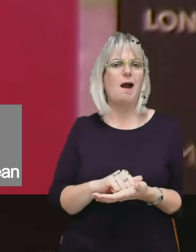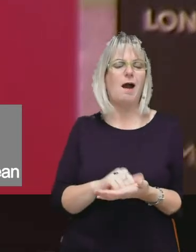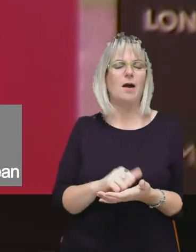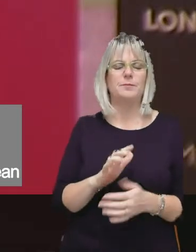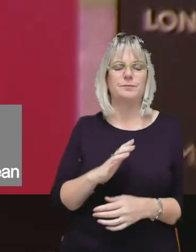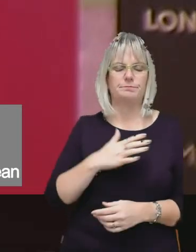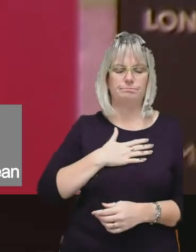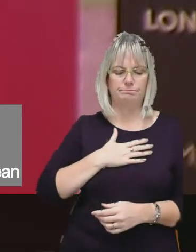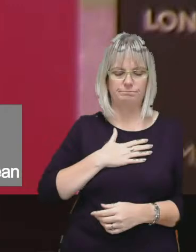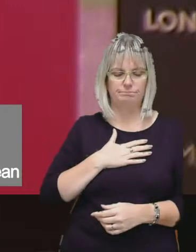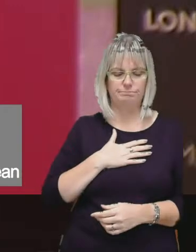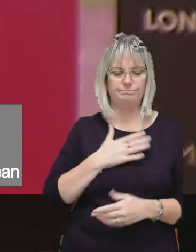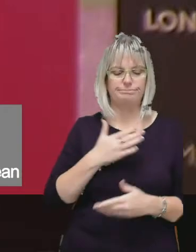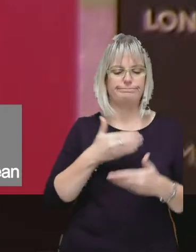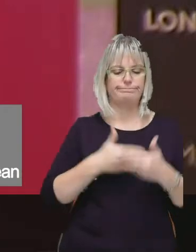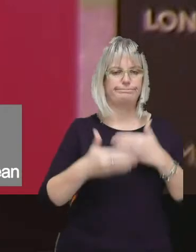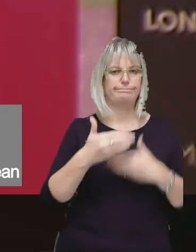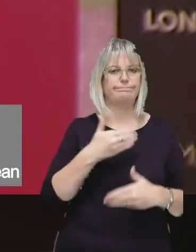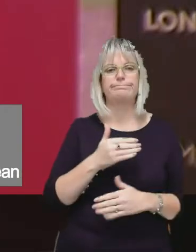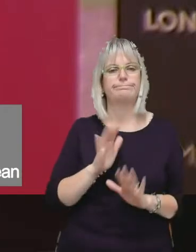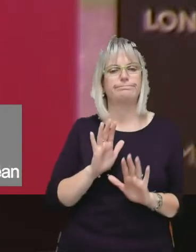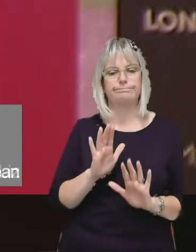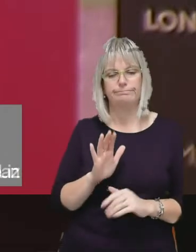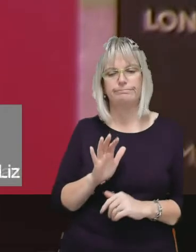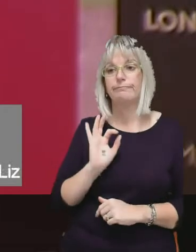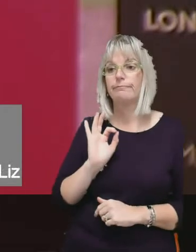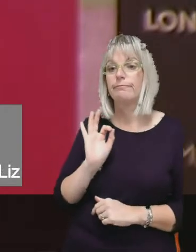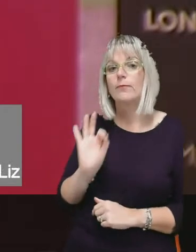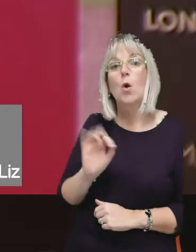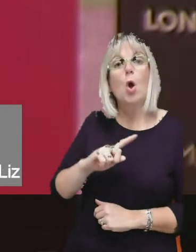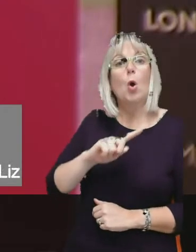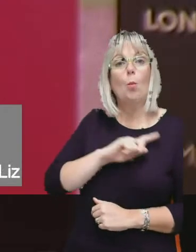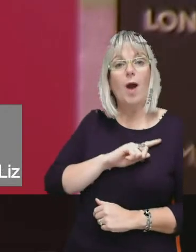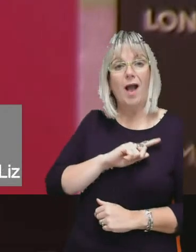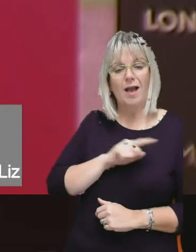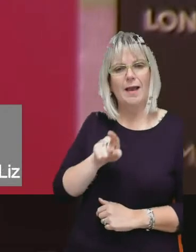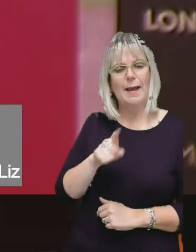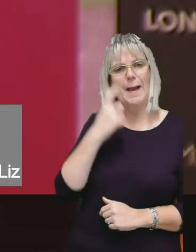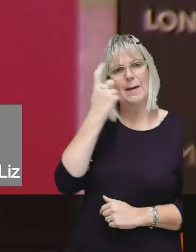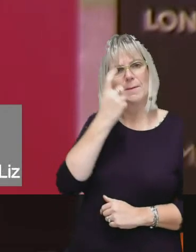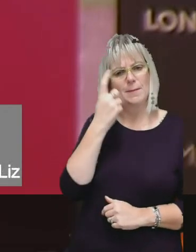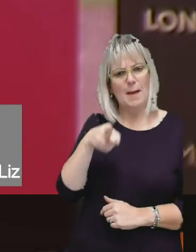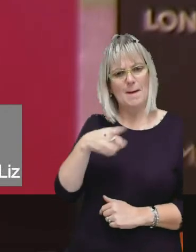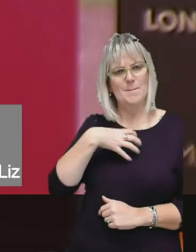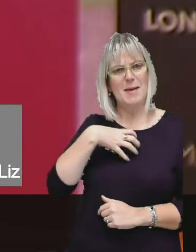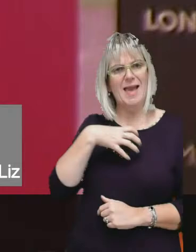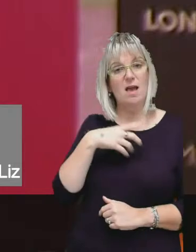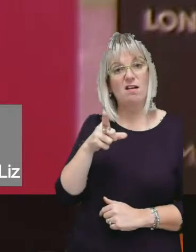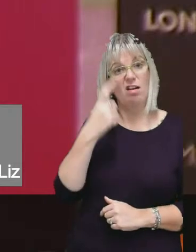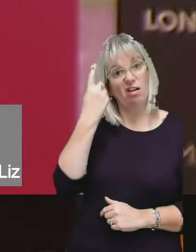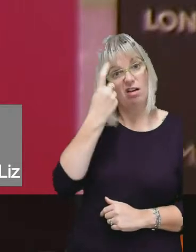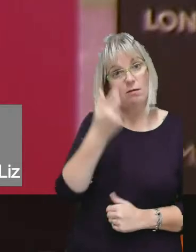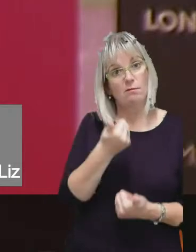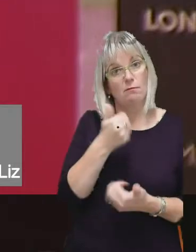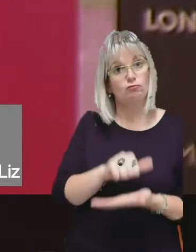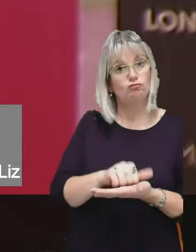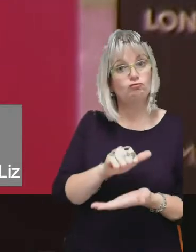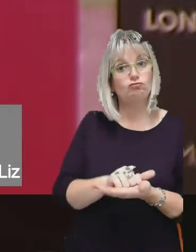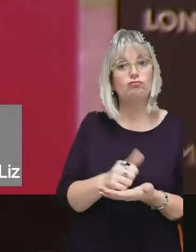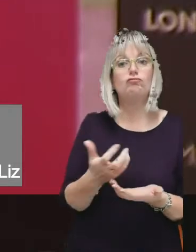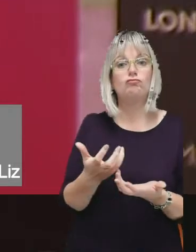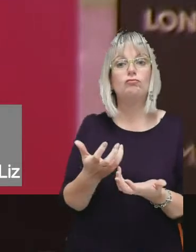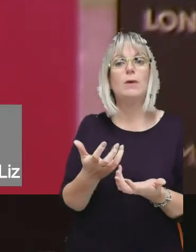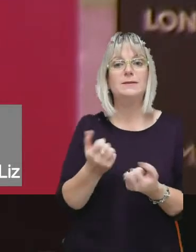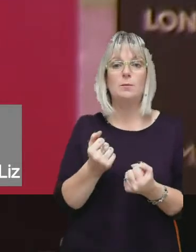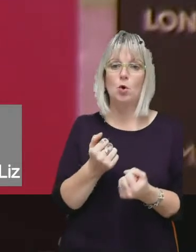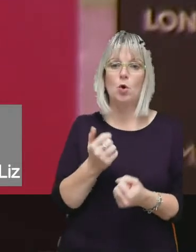why does the Mayor think it acceptable to allow the go-ahead to both a second incinerator at Belvedere and